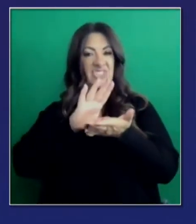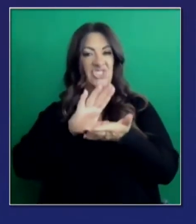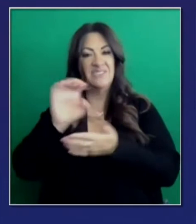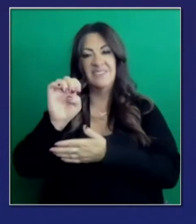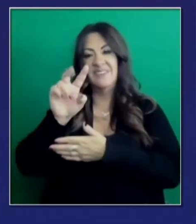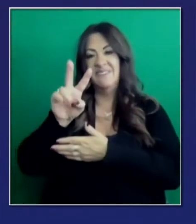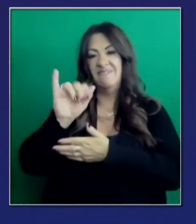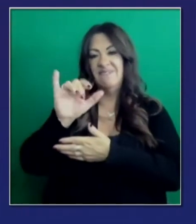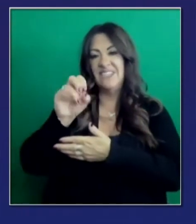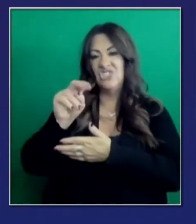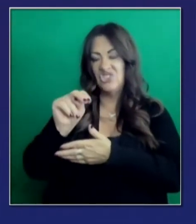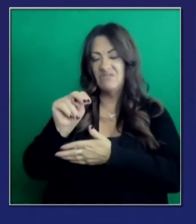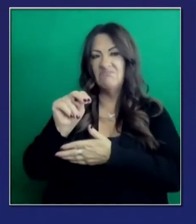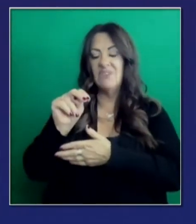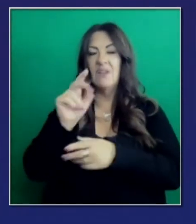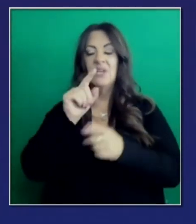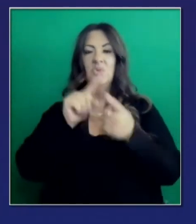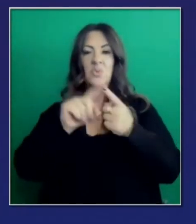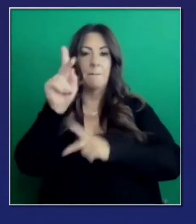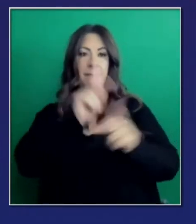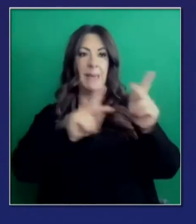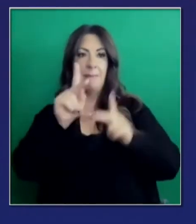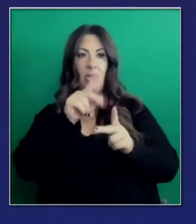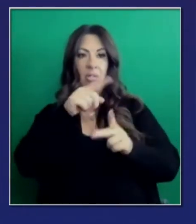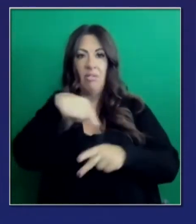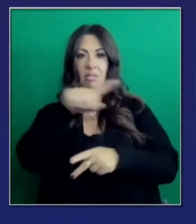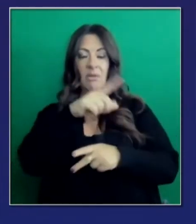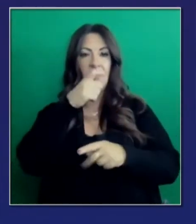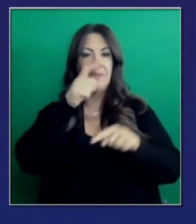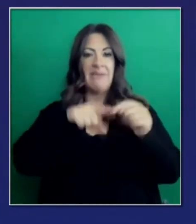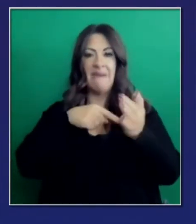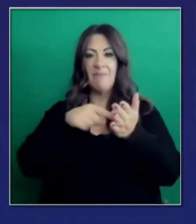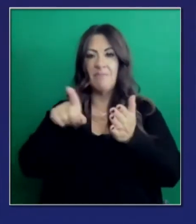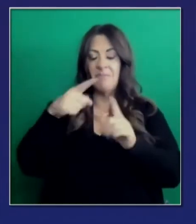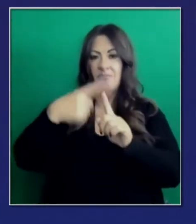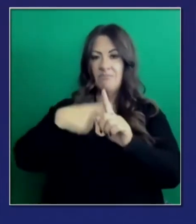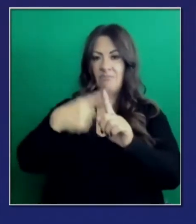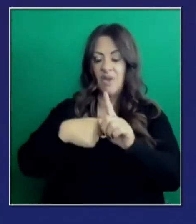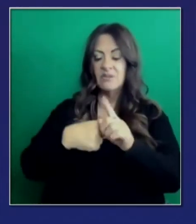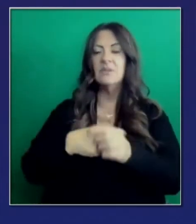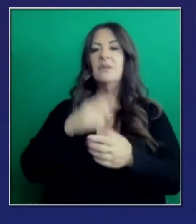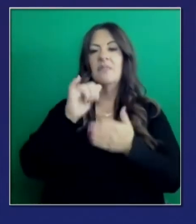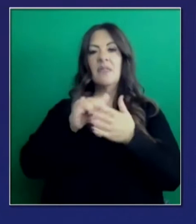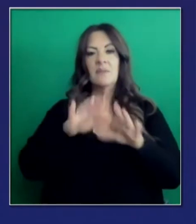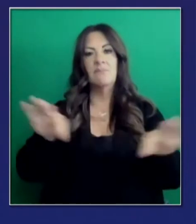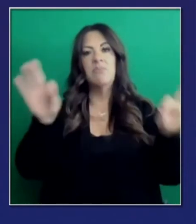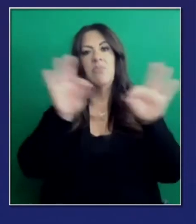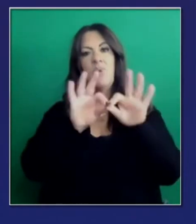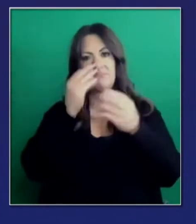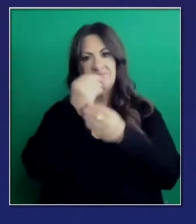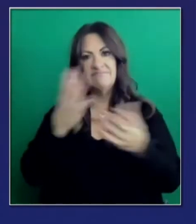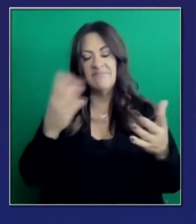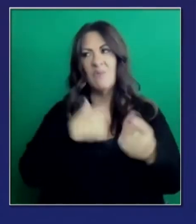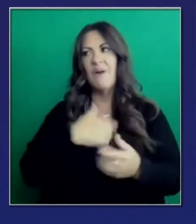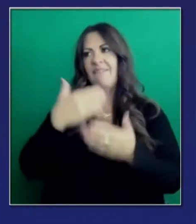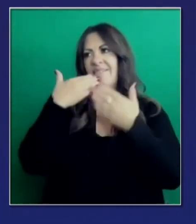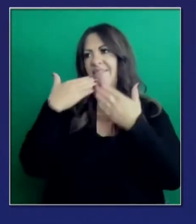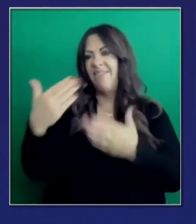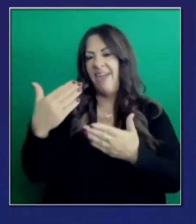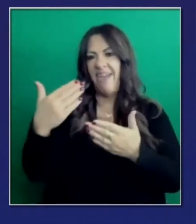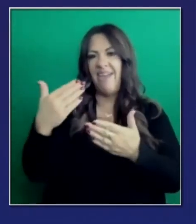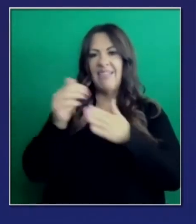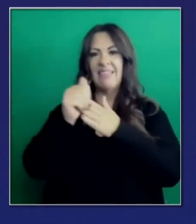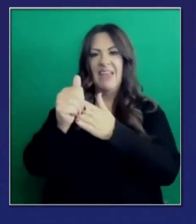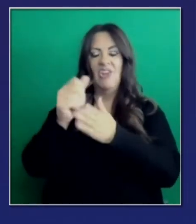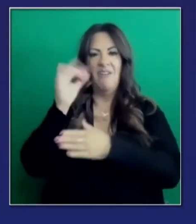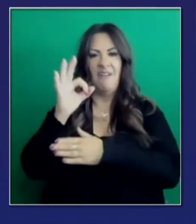moments ago. Credible leadership of our pro tem and our speaker. I want to thank them personally, their personal engagement on this. No